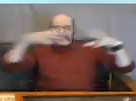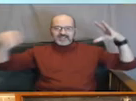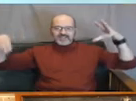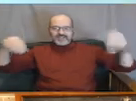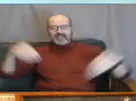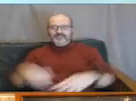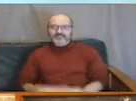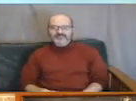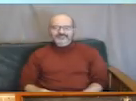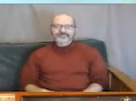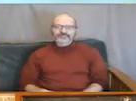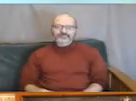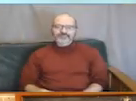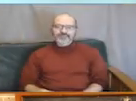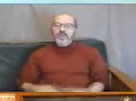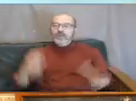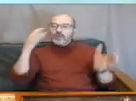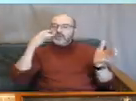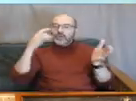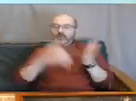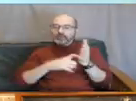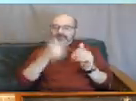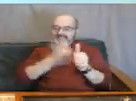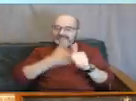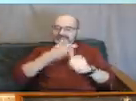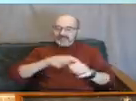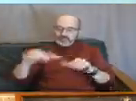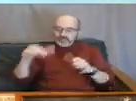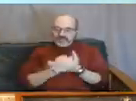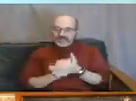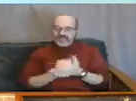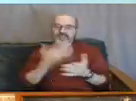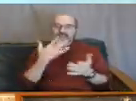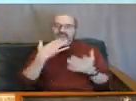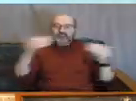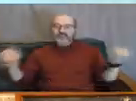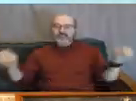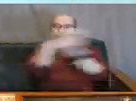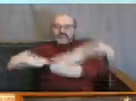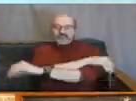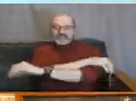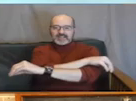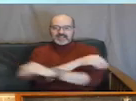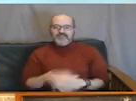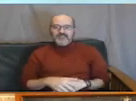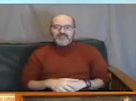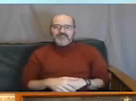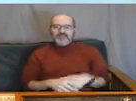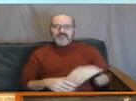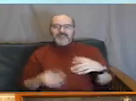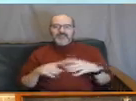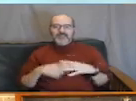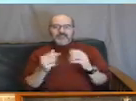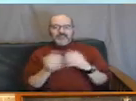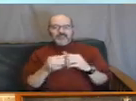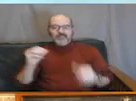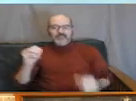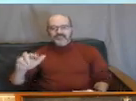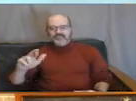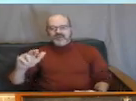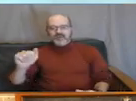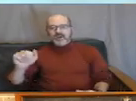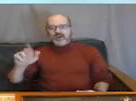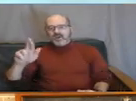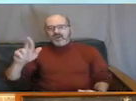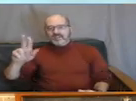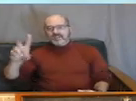Cross, catch. Notice each time you do it, the colors switch sides. So you start with Mr. Aldea's got the